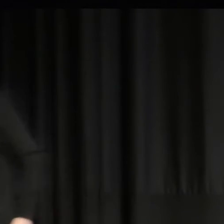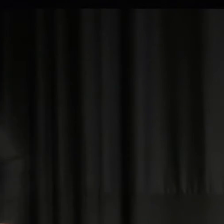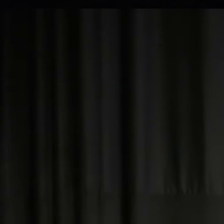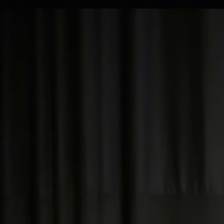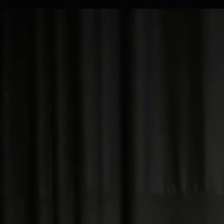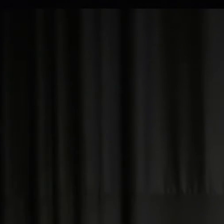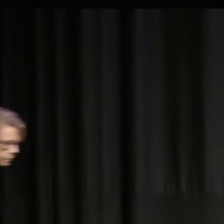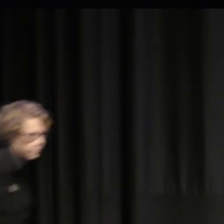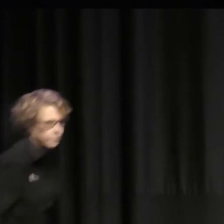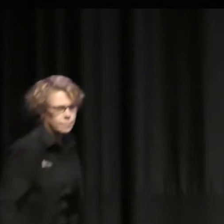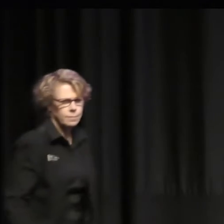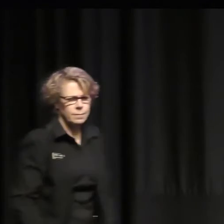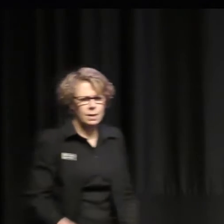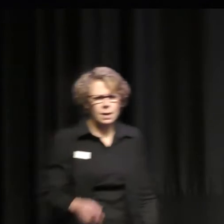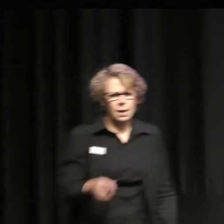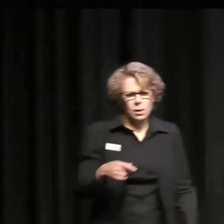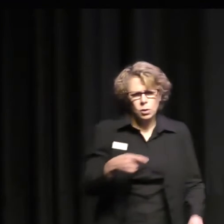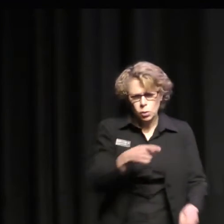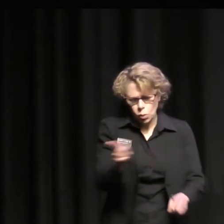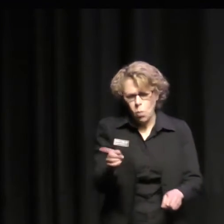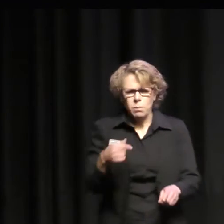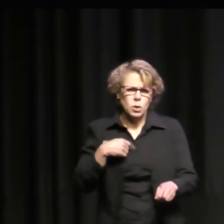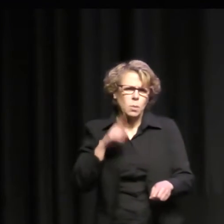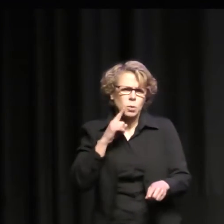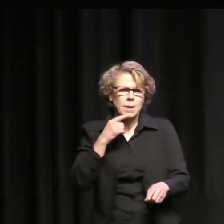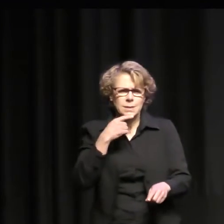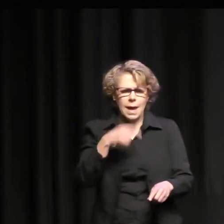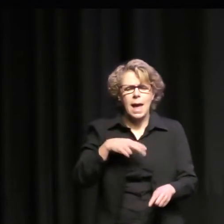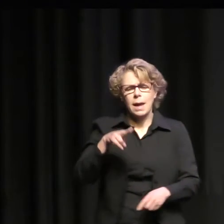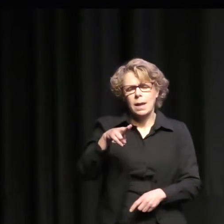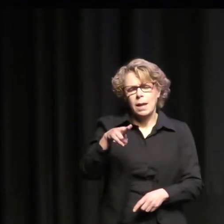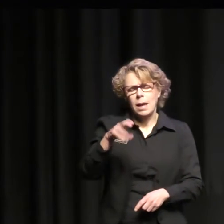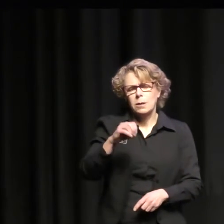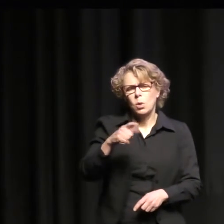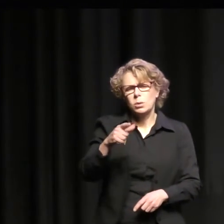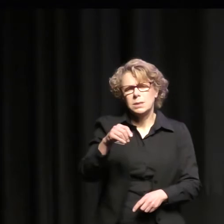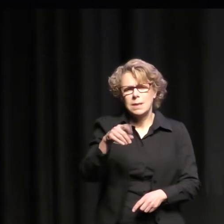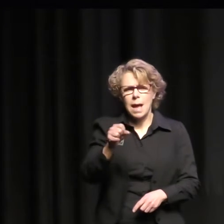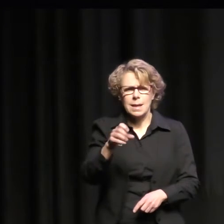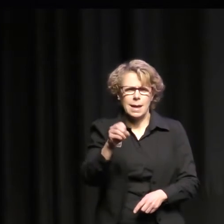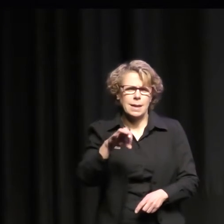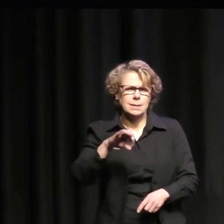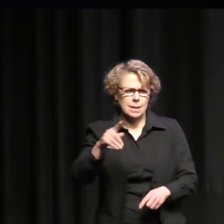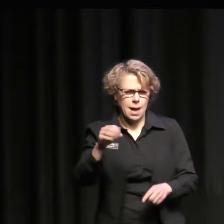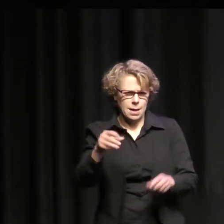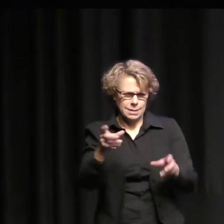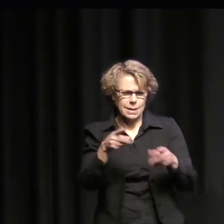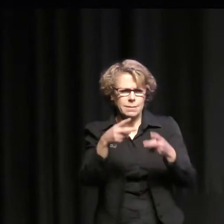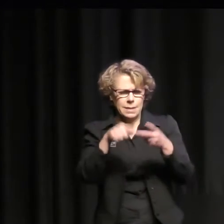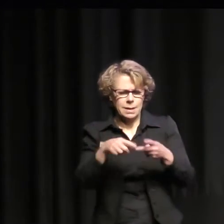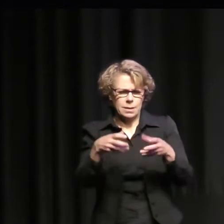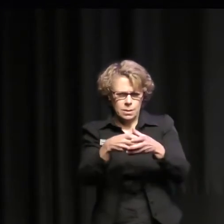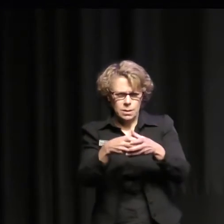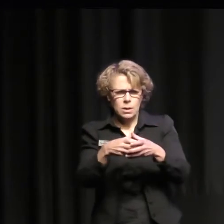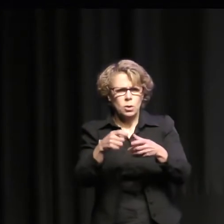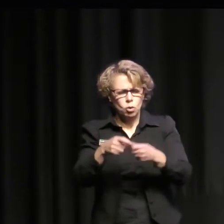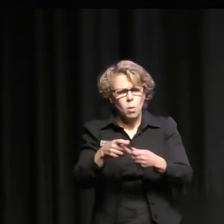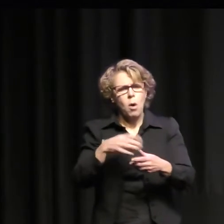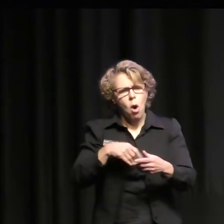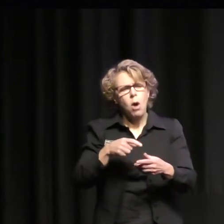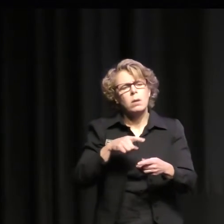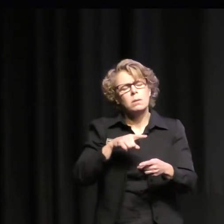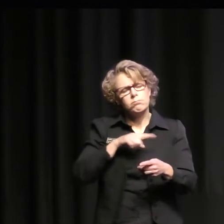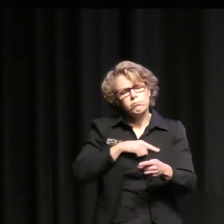call the nostalgics in the Precariat. The first group has a sense of relative deprivation from a lost